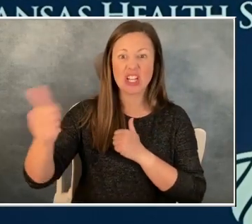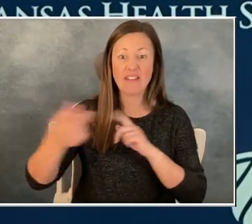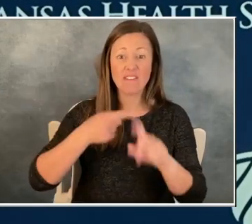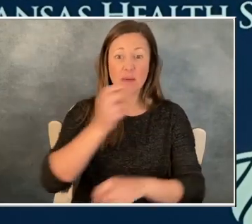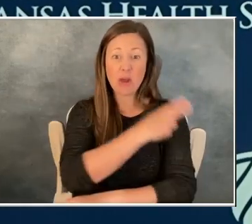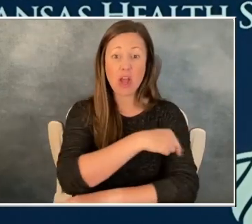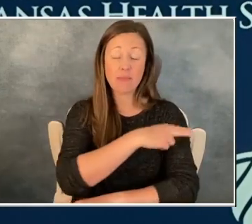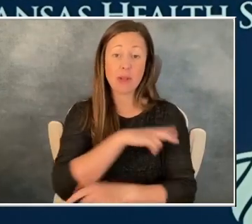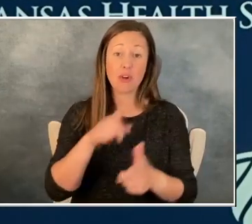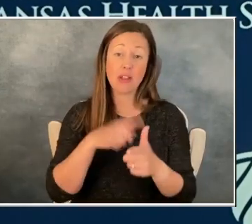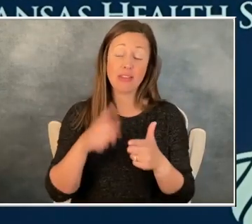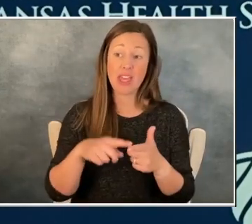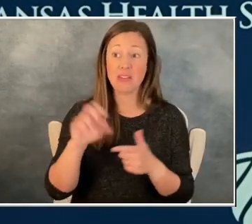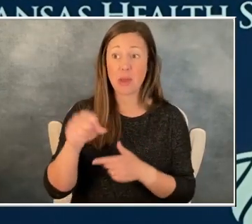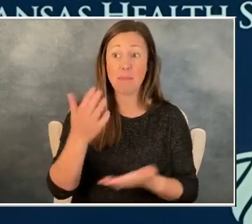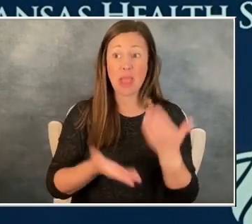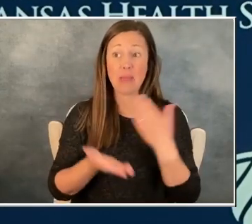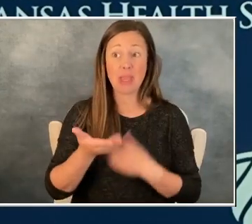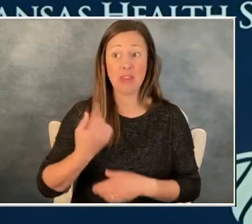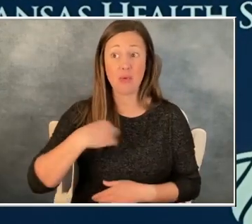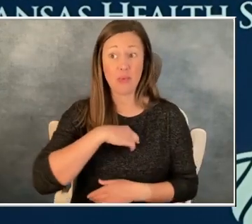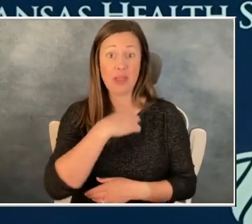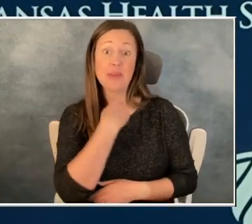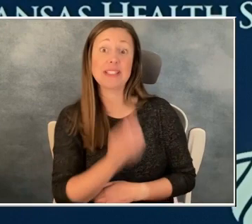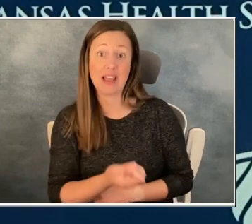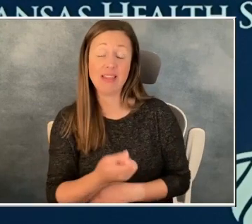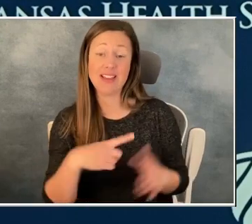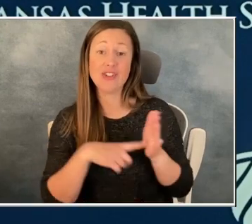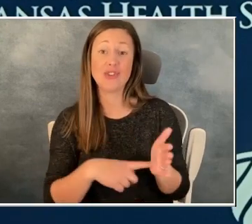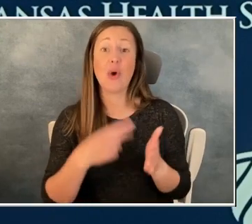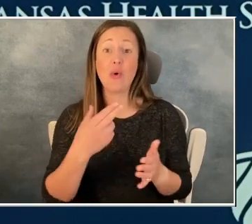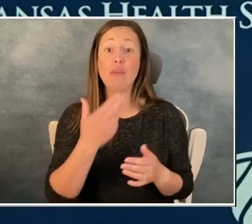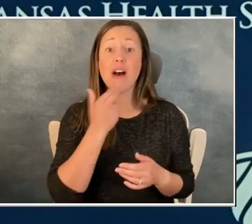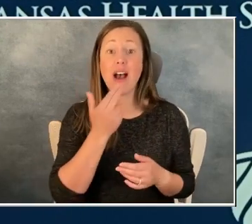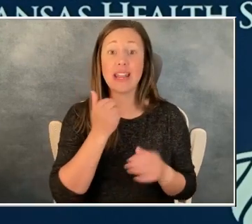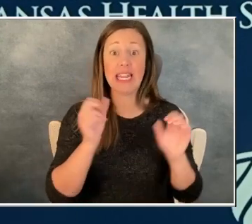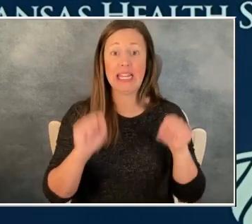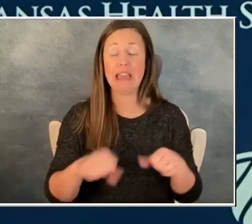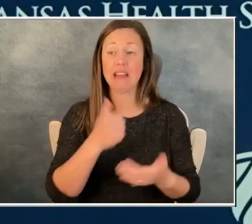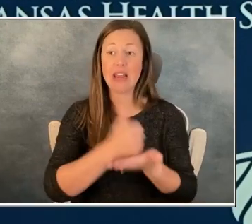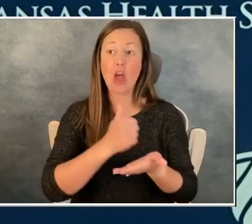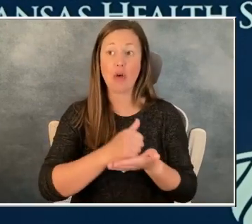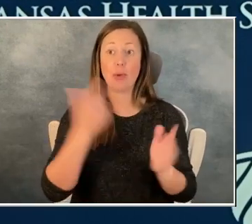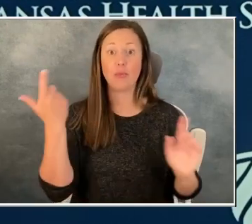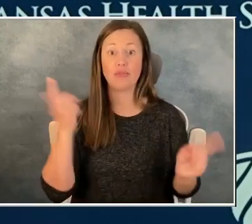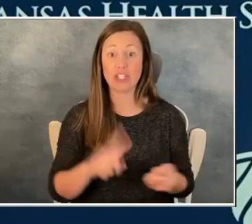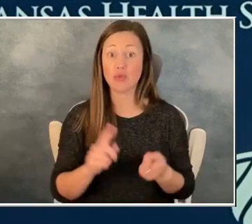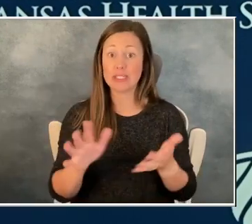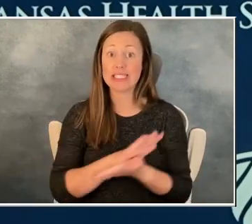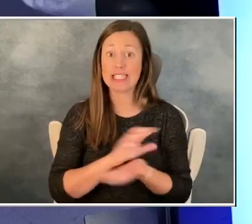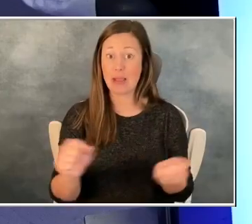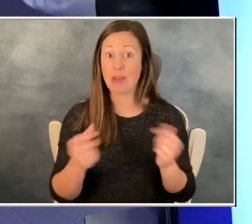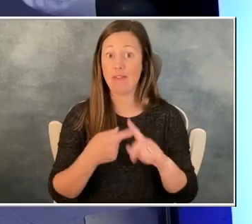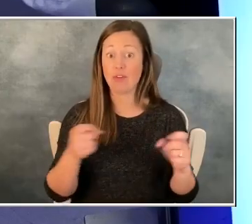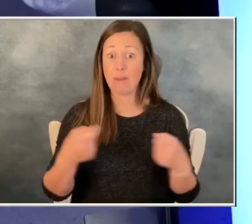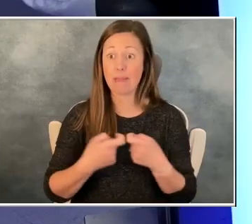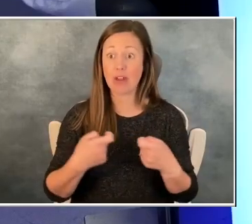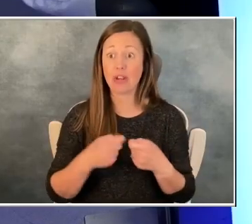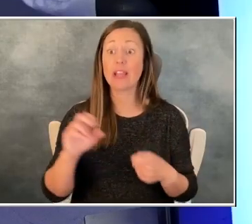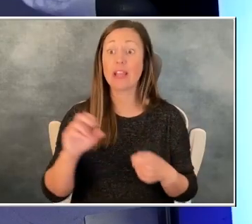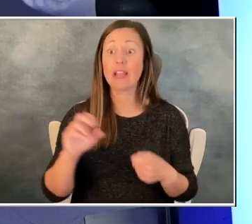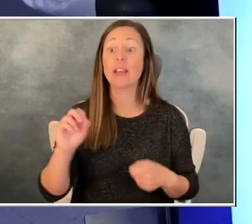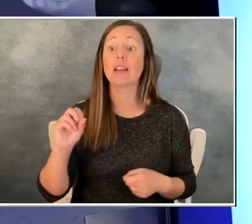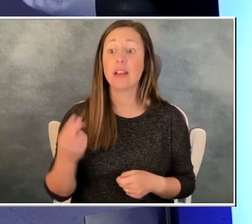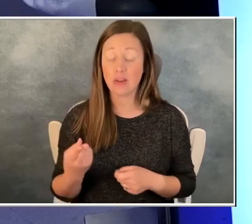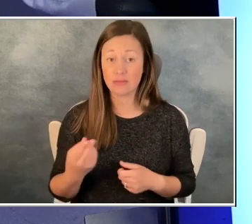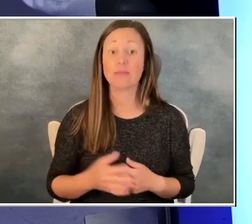we may instruct that because there's actually studies that show that it can help reduce the amount of damage that the batteries can cause. Oh, so for batteries? Yes, for batteries. That would